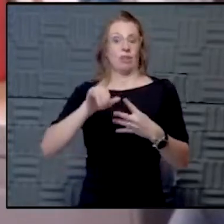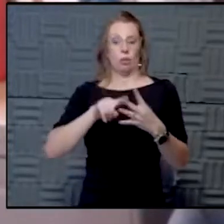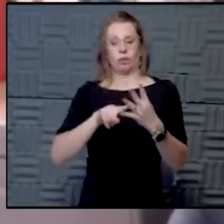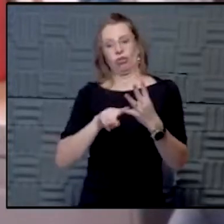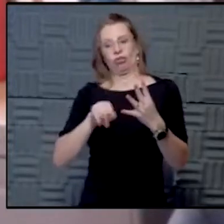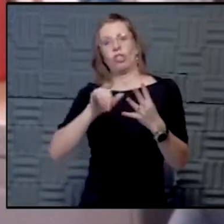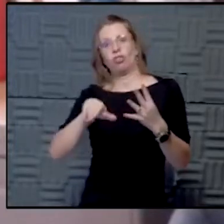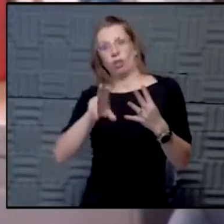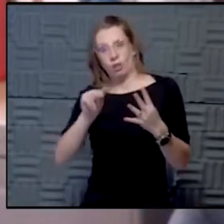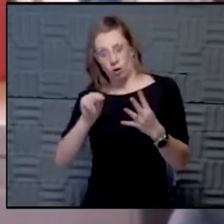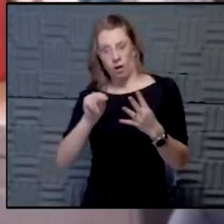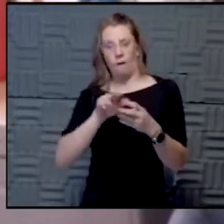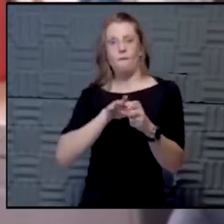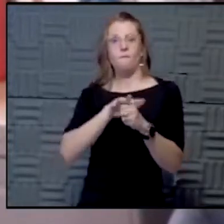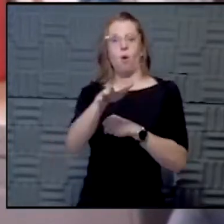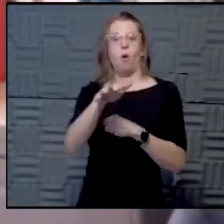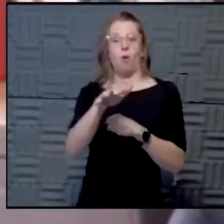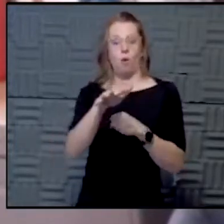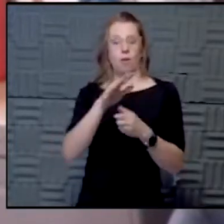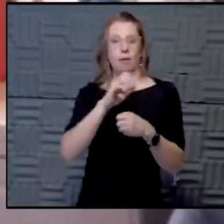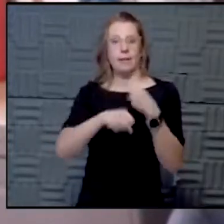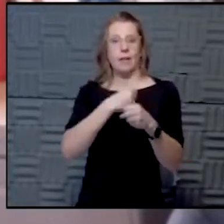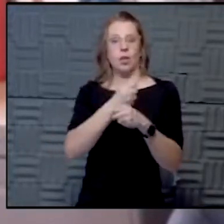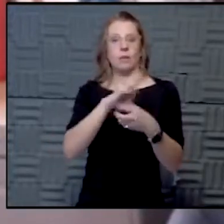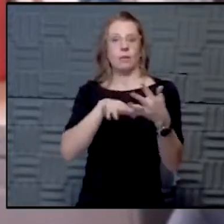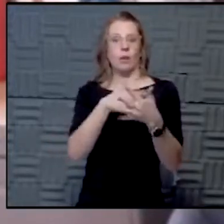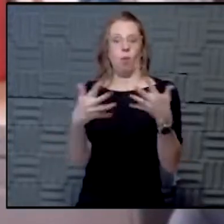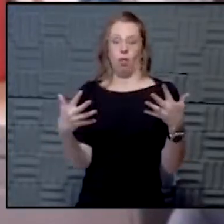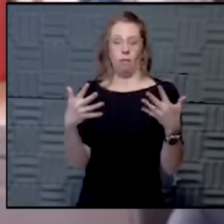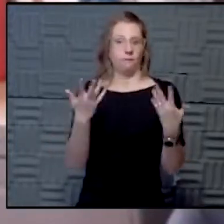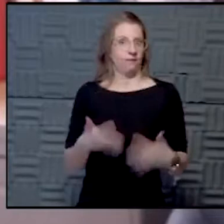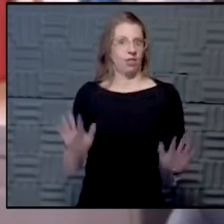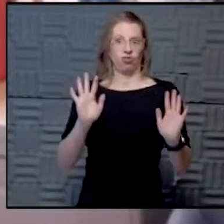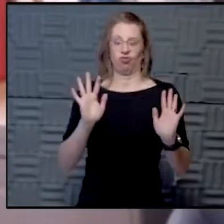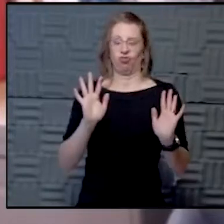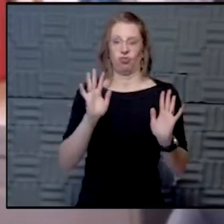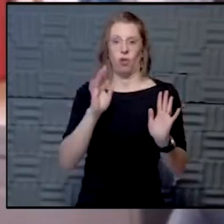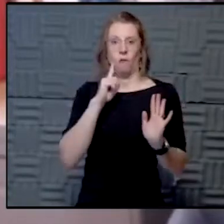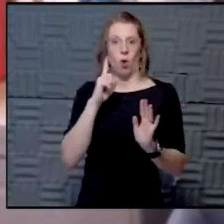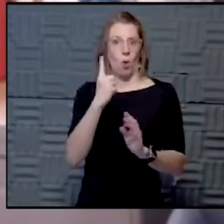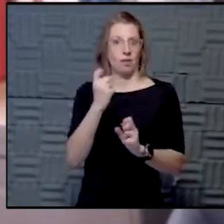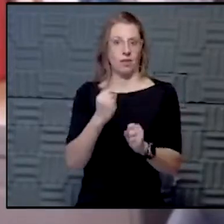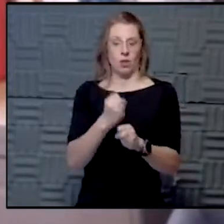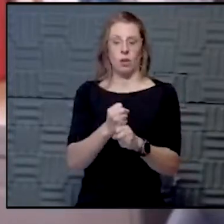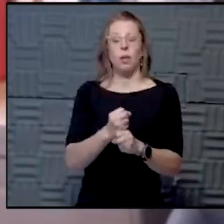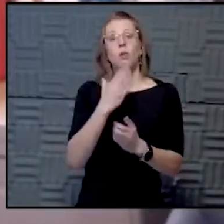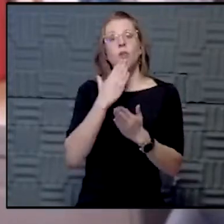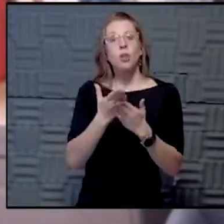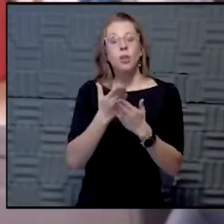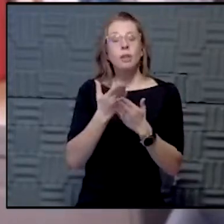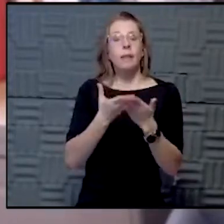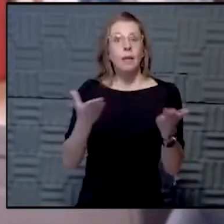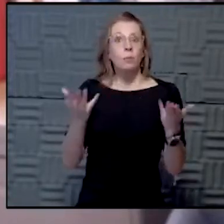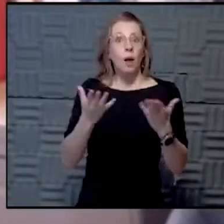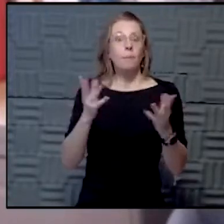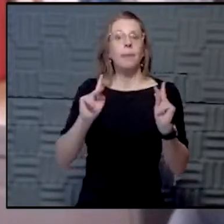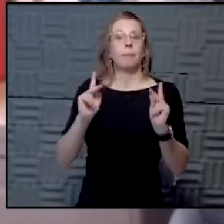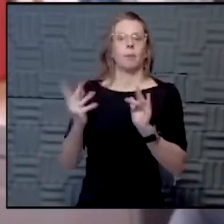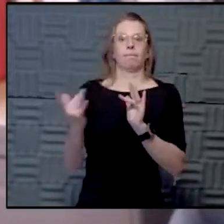fill our whole year schedule, and they just keep coming. So the good news is that people are reaching out for help,